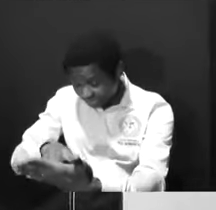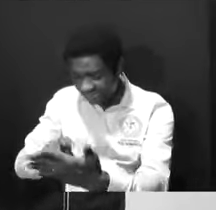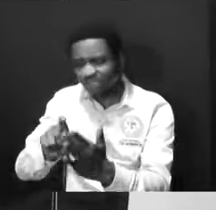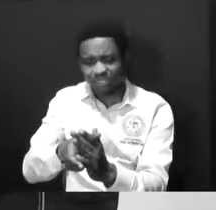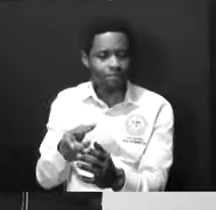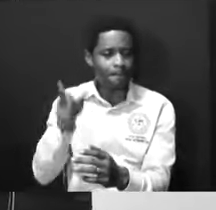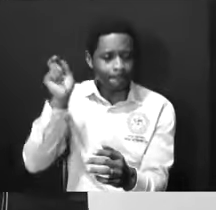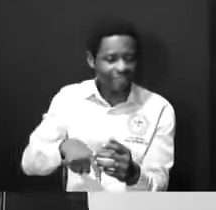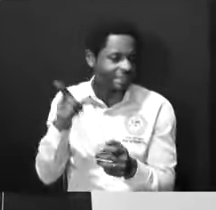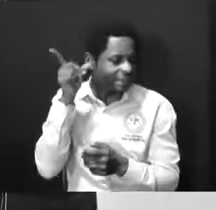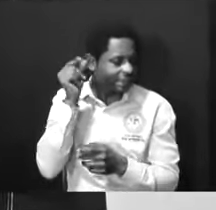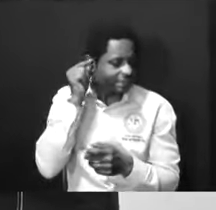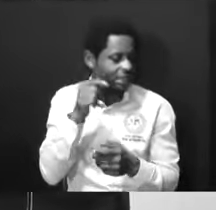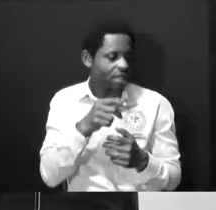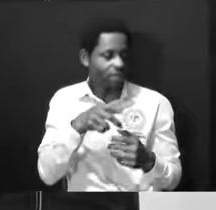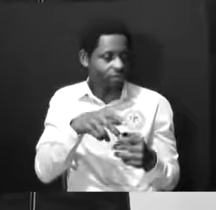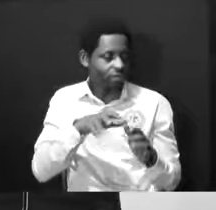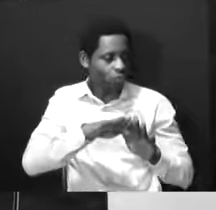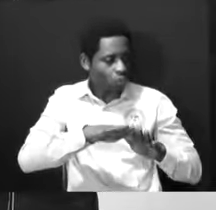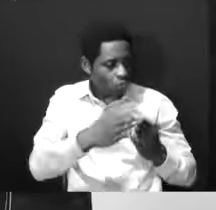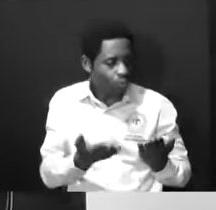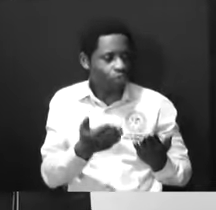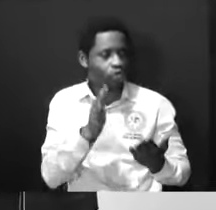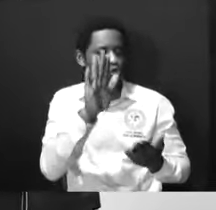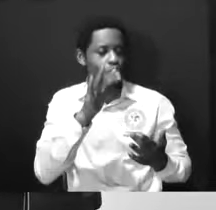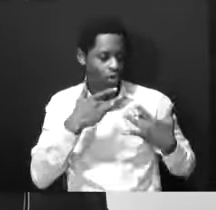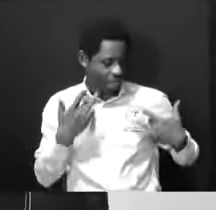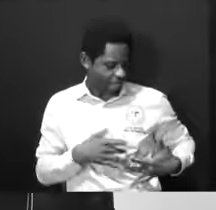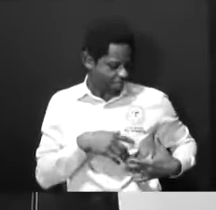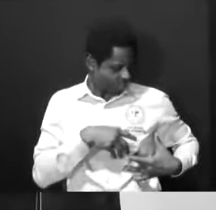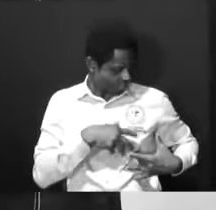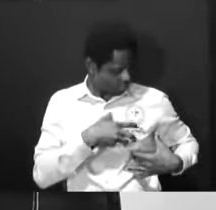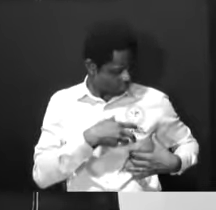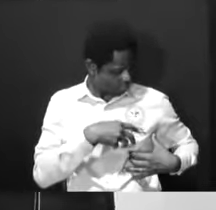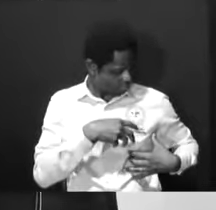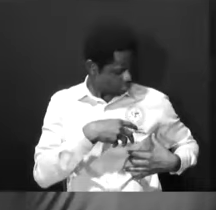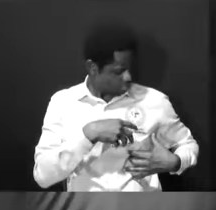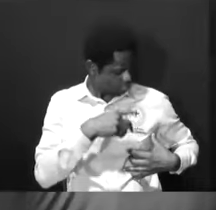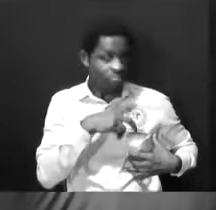Sometimes when you go to church and people are preaching, young men will stand up